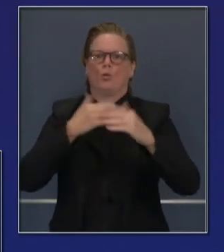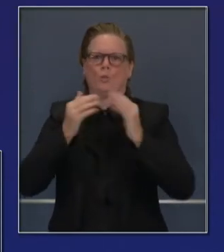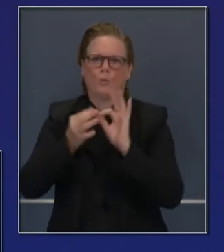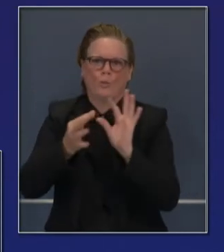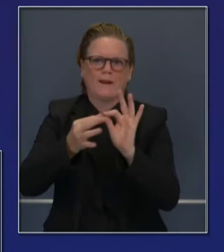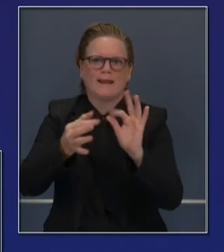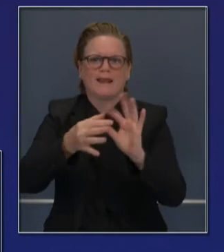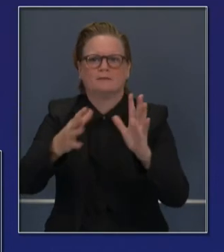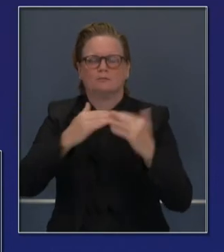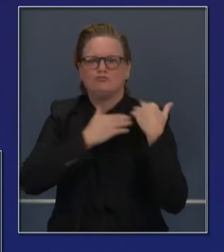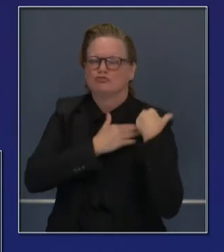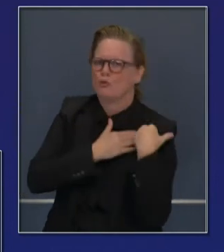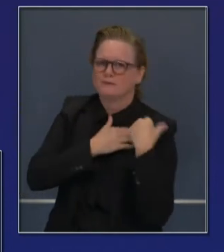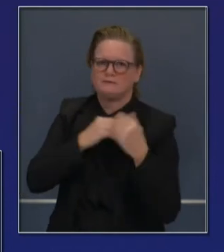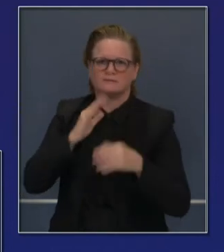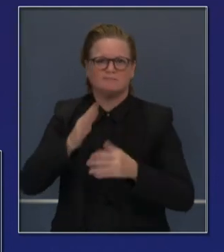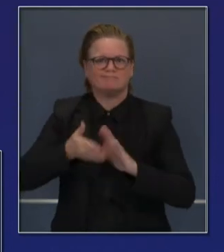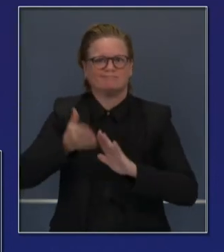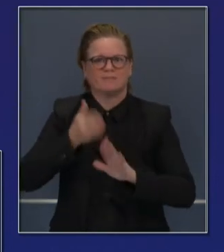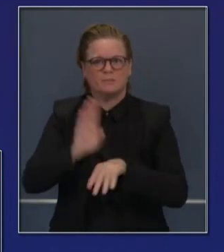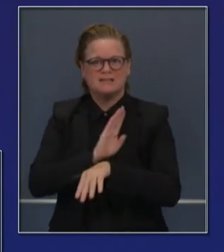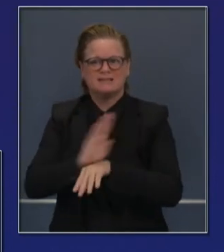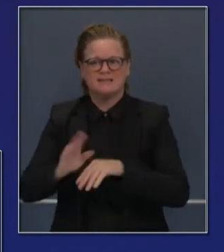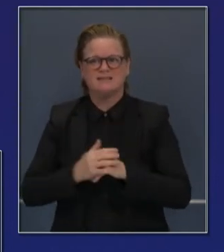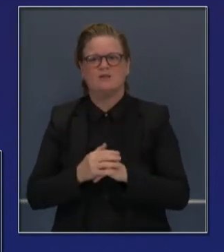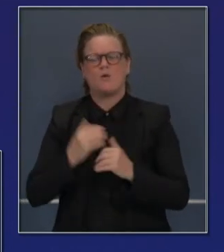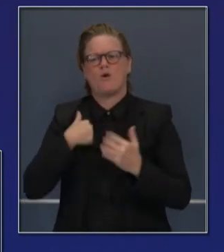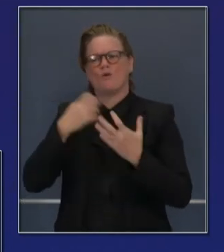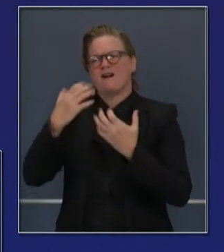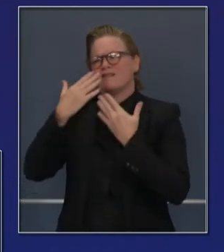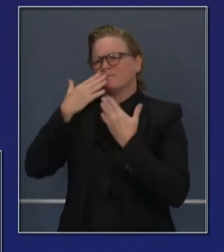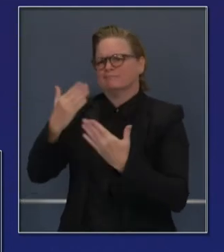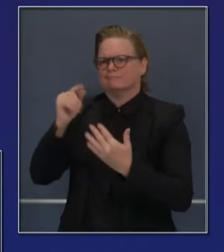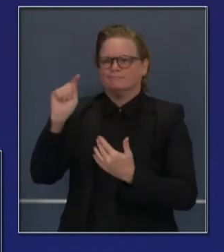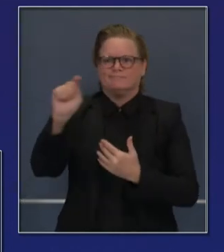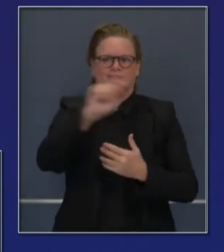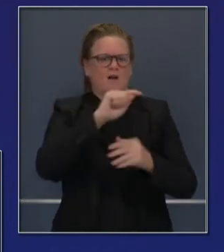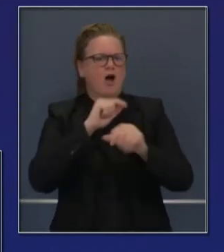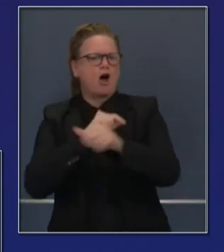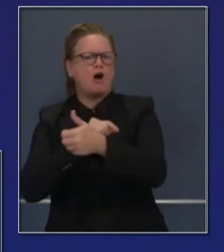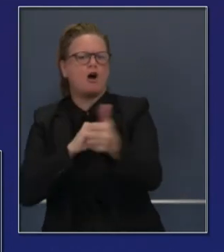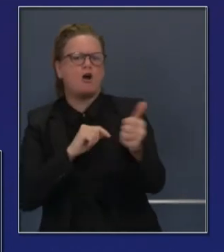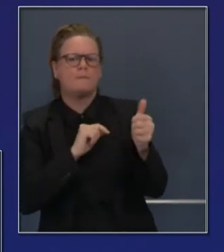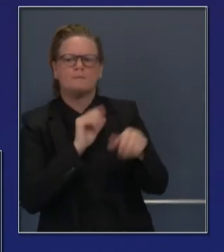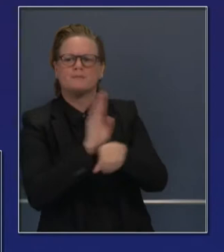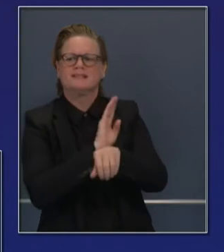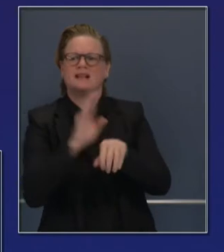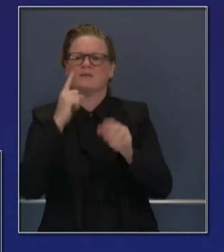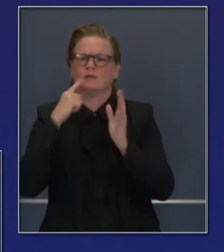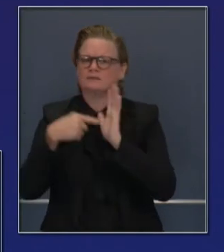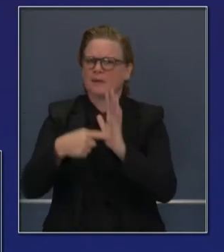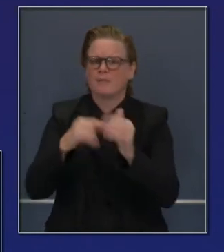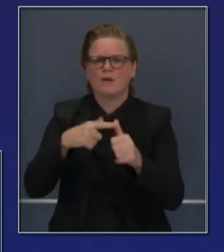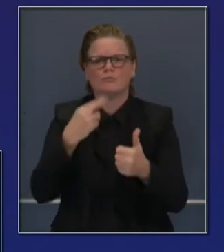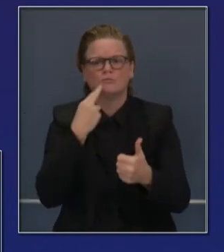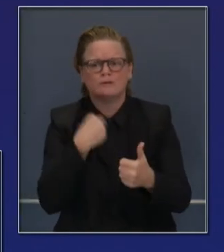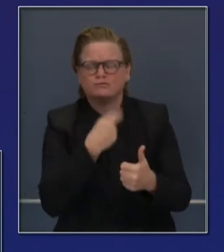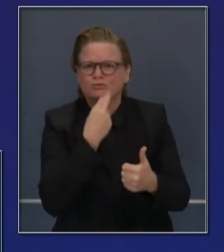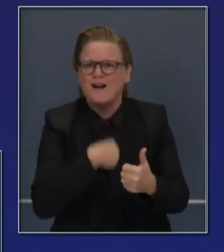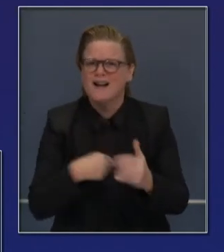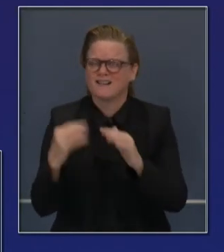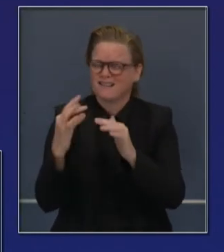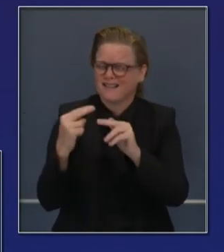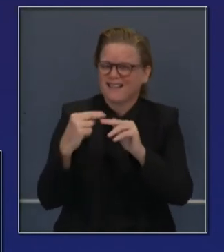those industries with operations that have been disproportionately impacted. And those are restaurants, hair salons, nail salons,